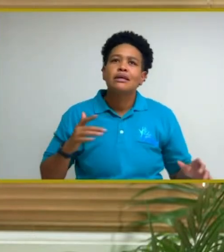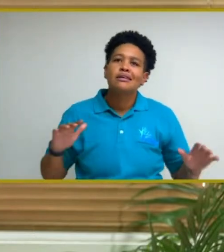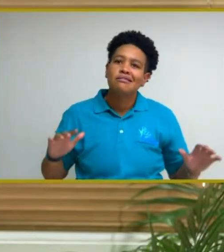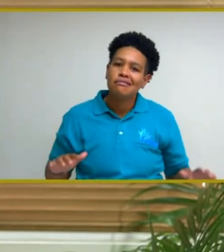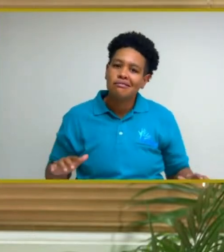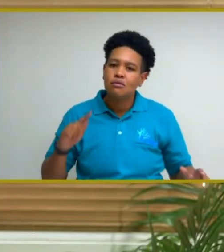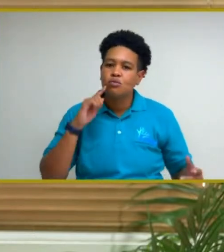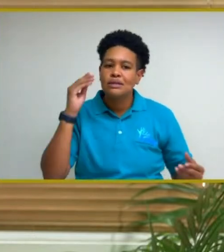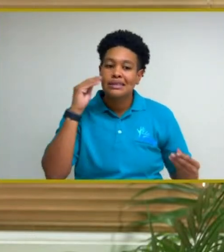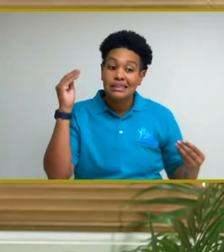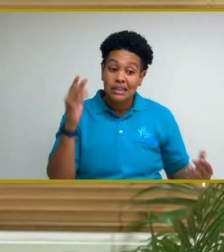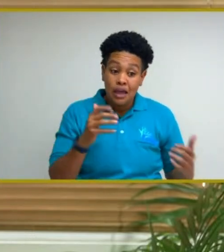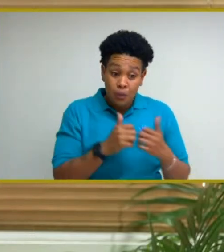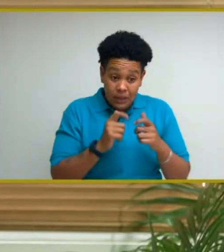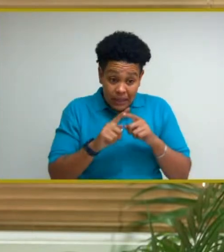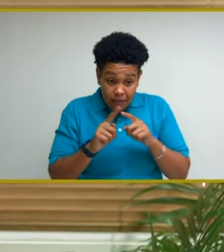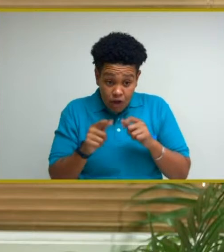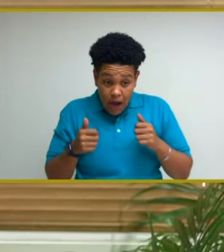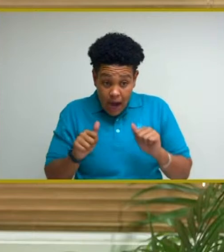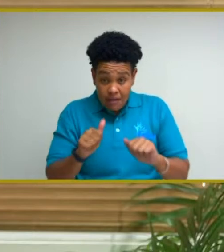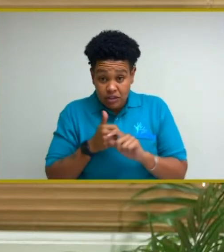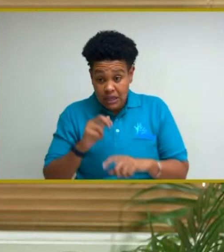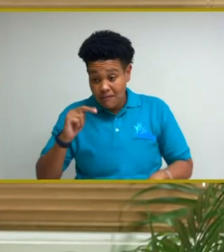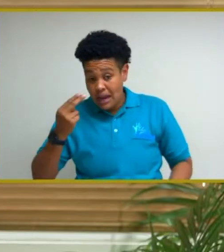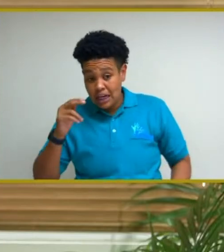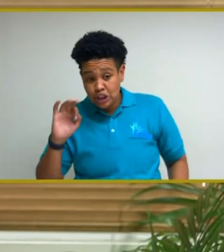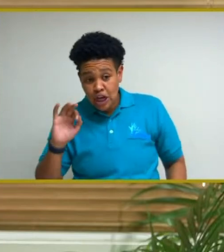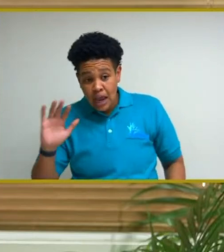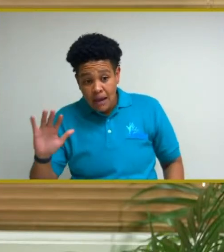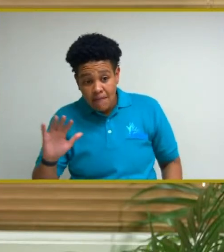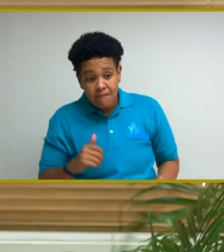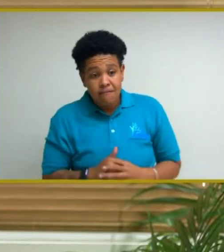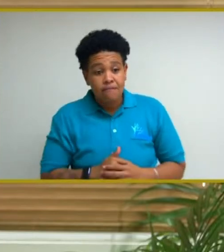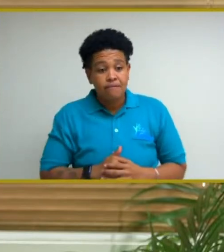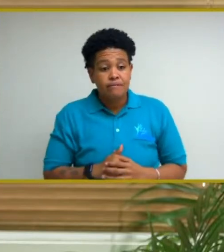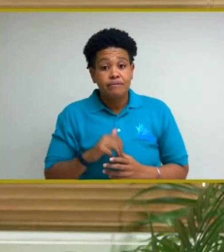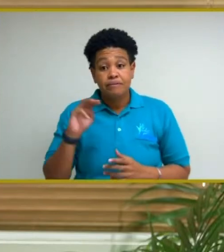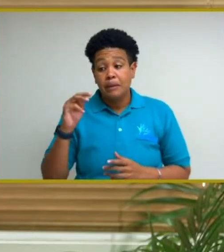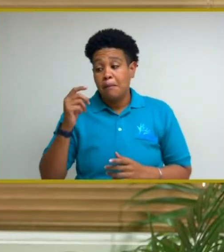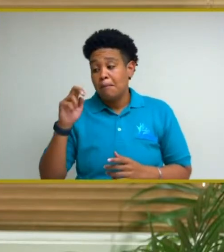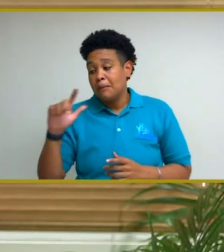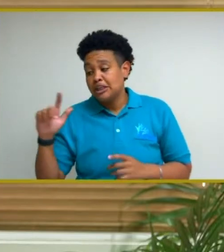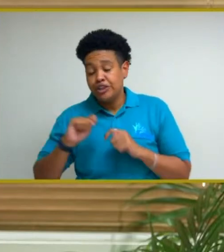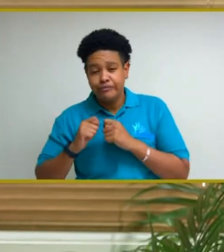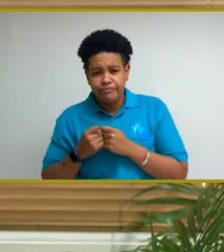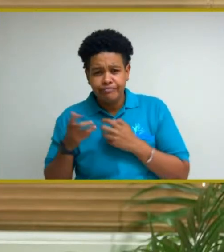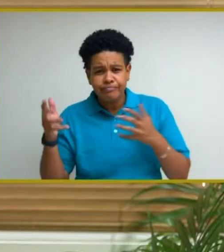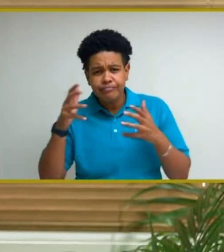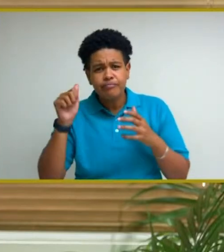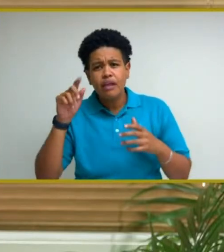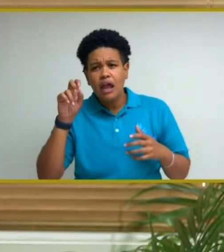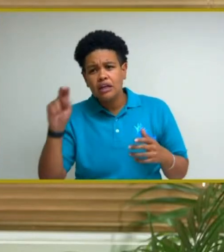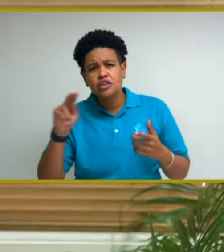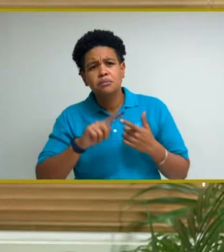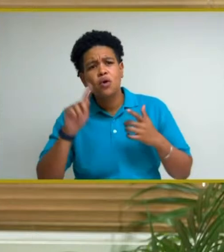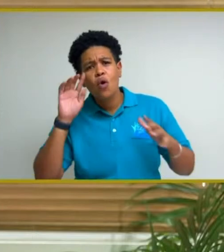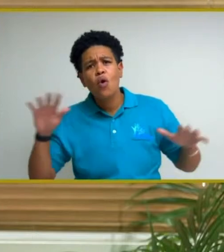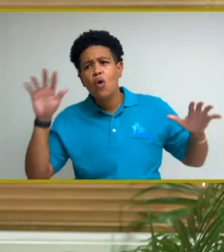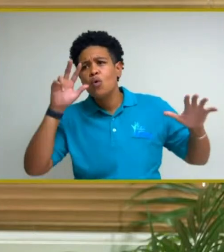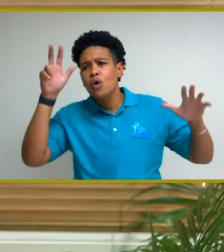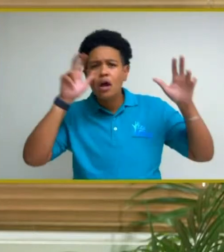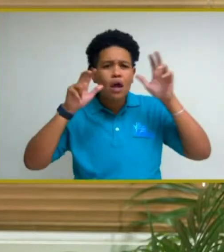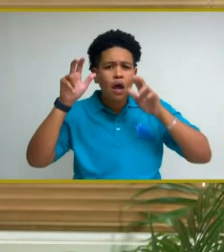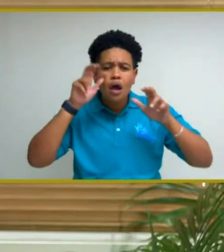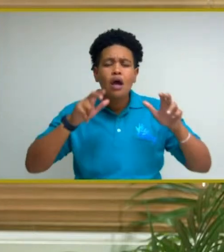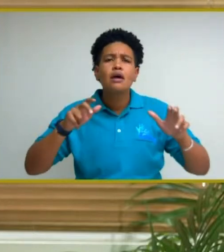that with the efforts of the NHF, Mr. Mitchell and his team, Everton Anderson, and the rest of us, we have been